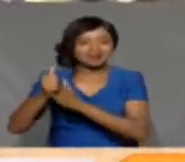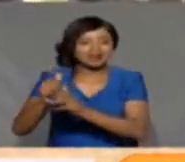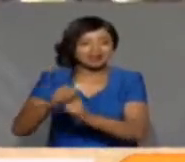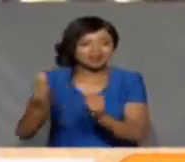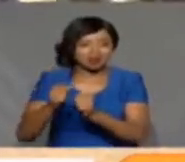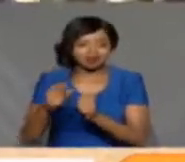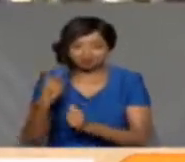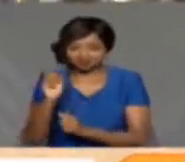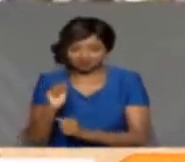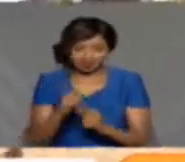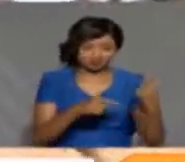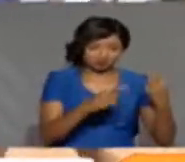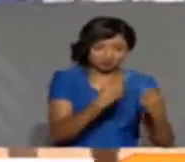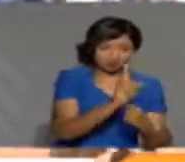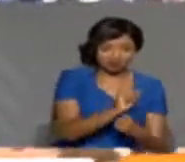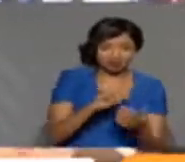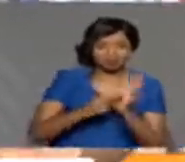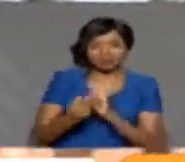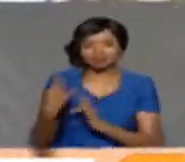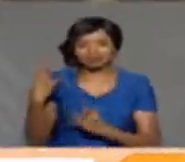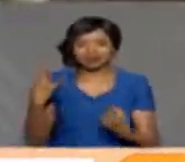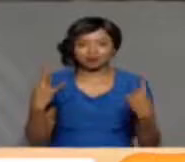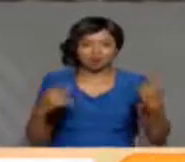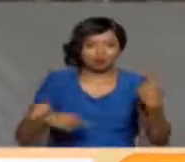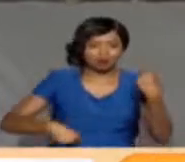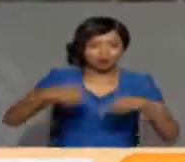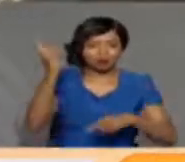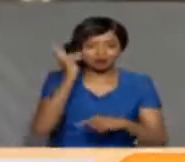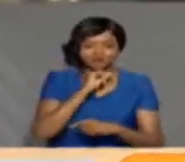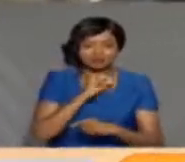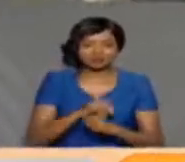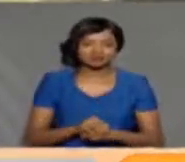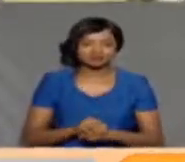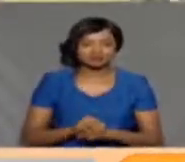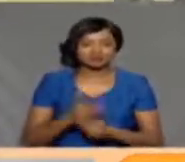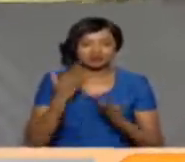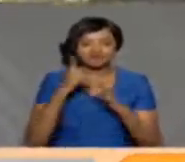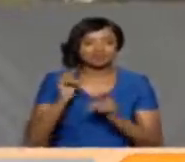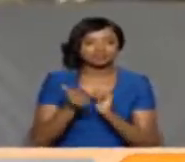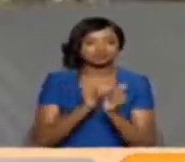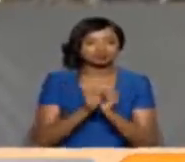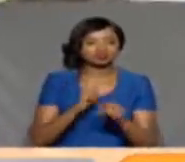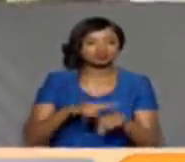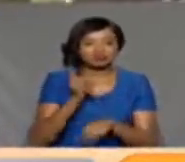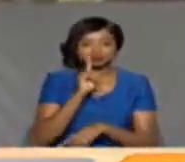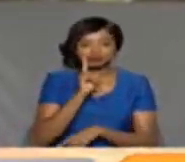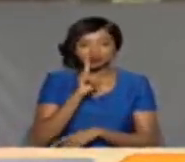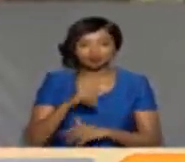25-21, winning the game 3-1. The KECOSO games conclude tomorrow.